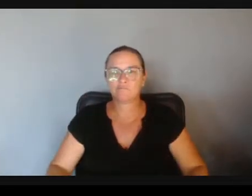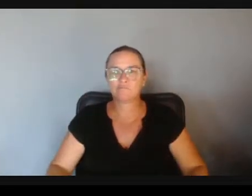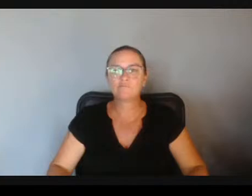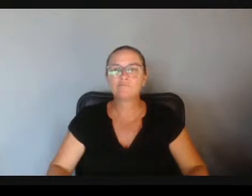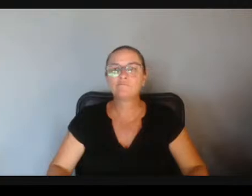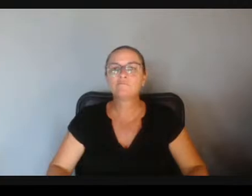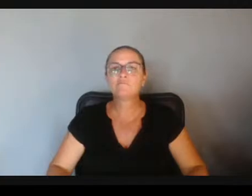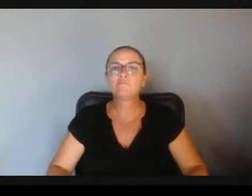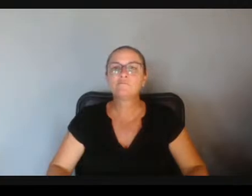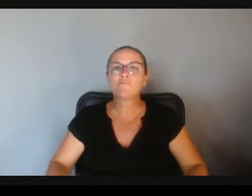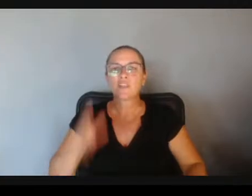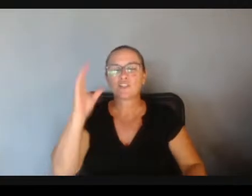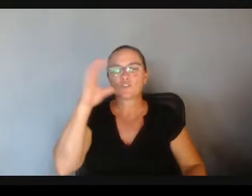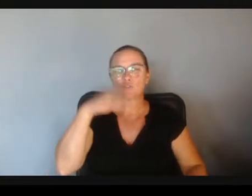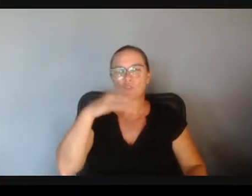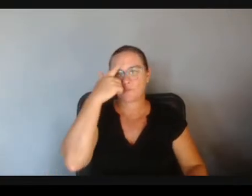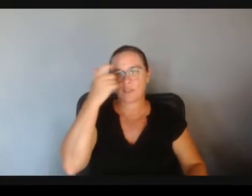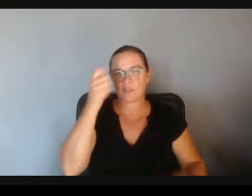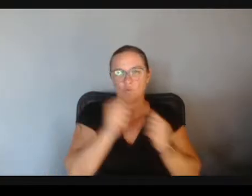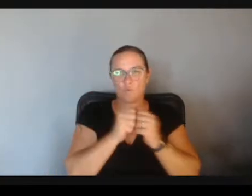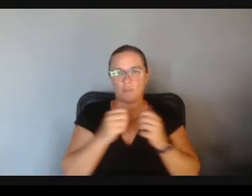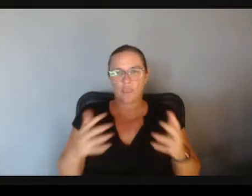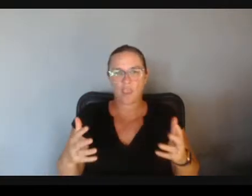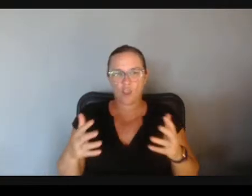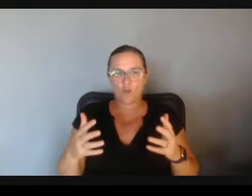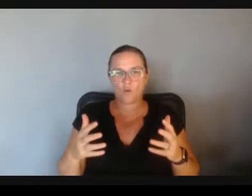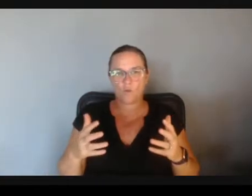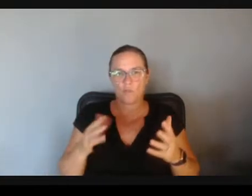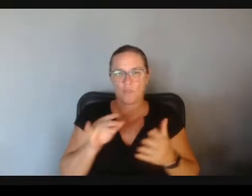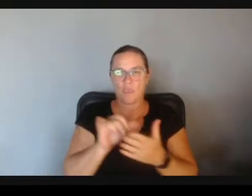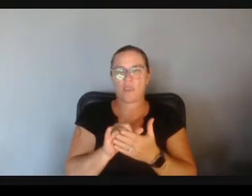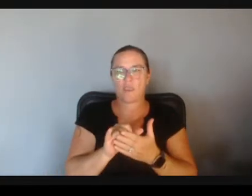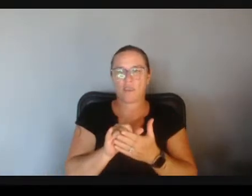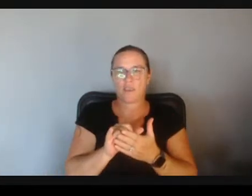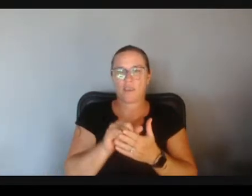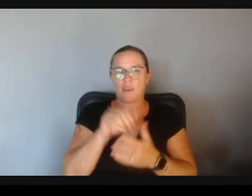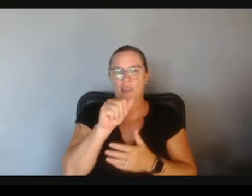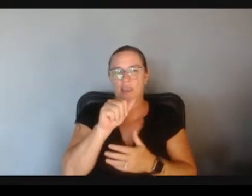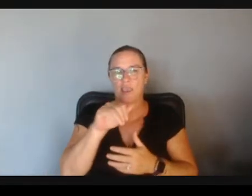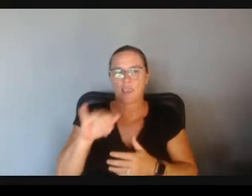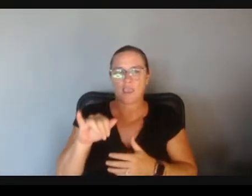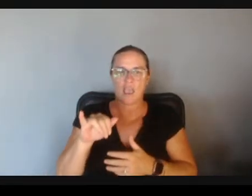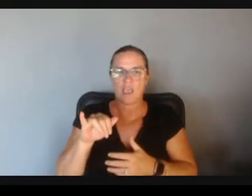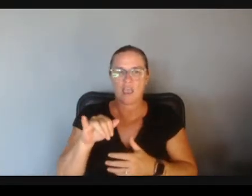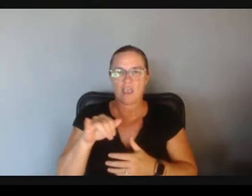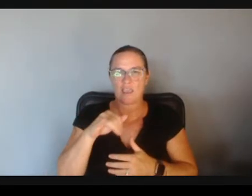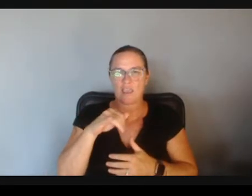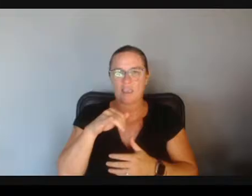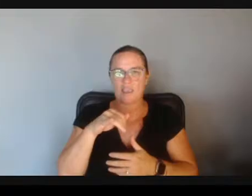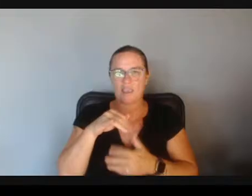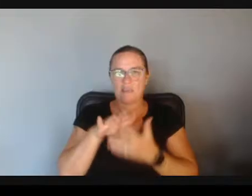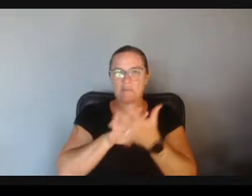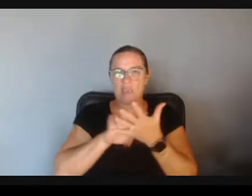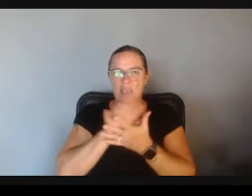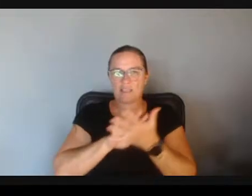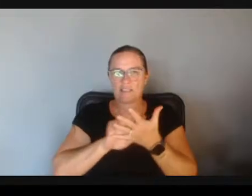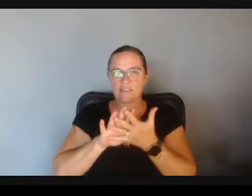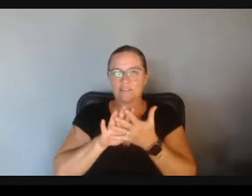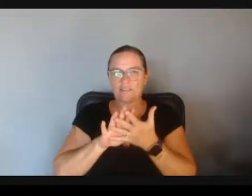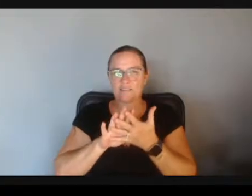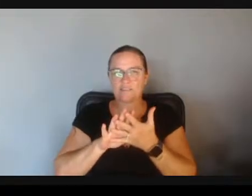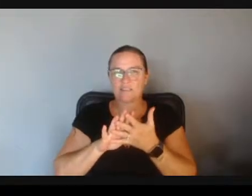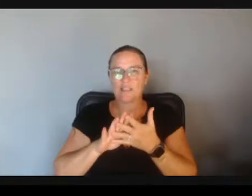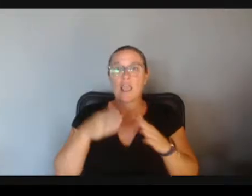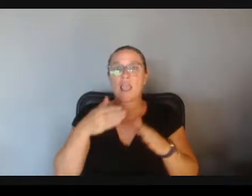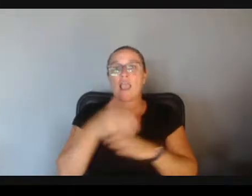And it's weird because, like, without that AI slop, the message here ain't the worst.